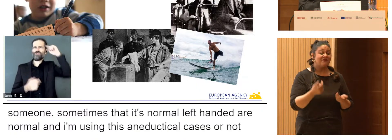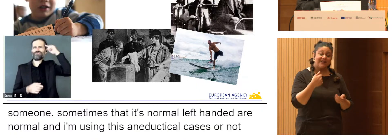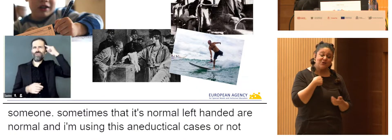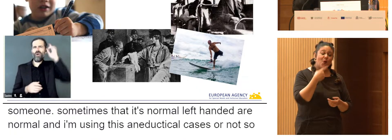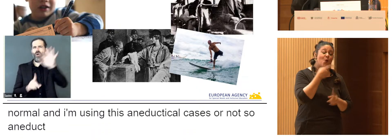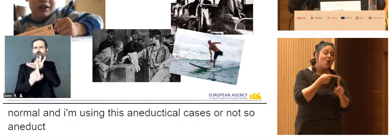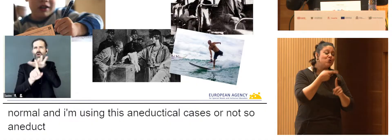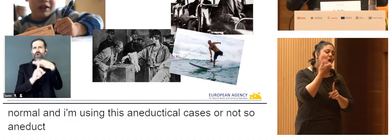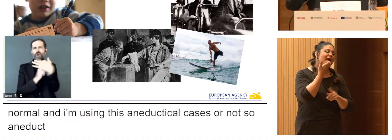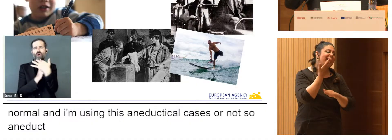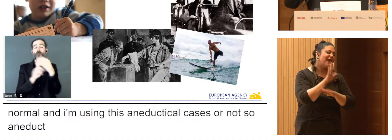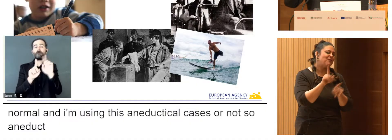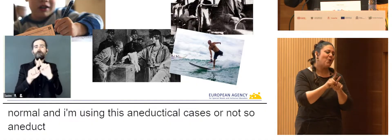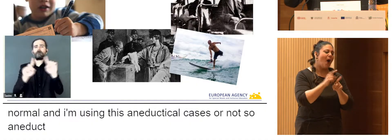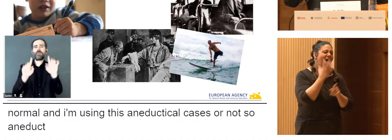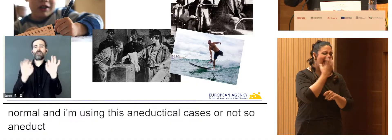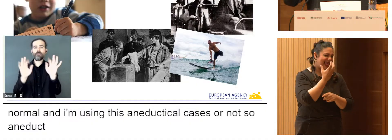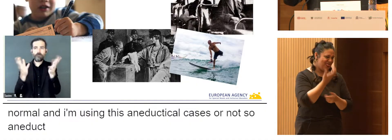anecdotal, just to